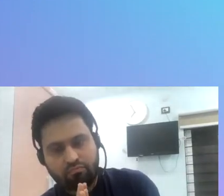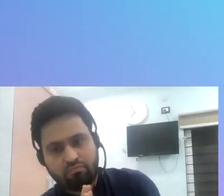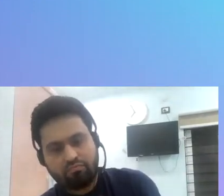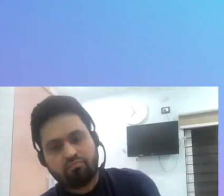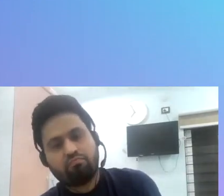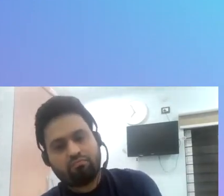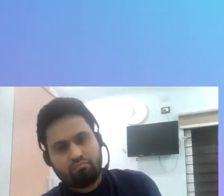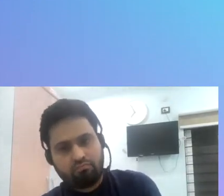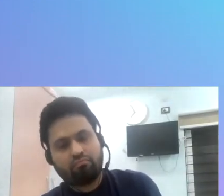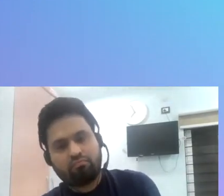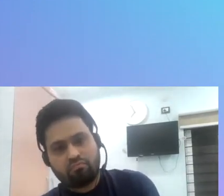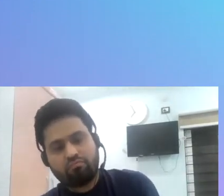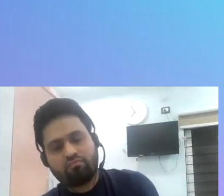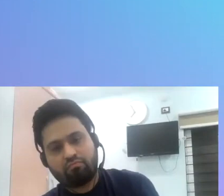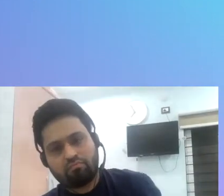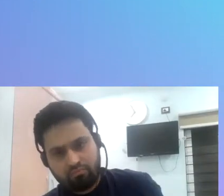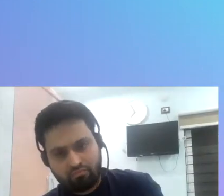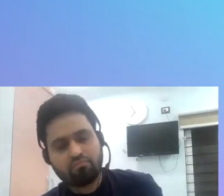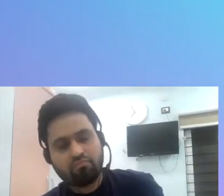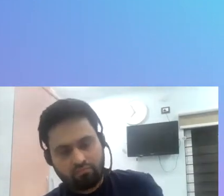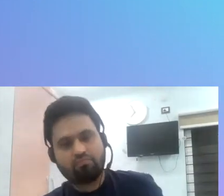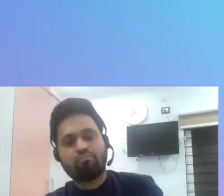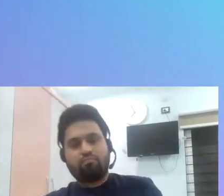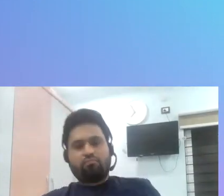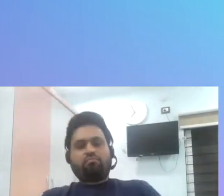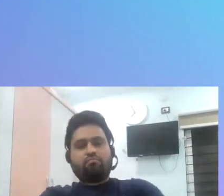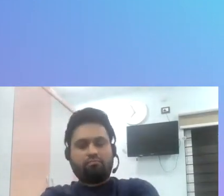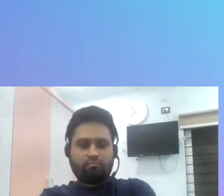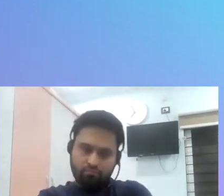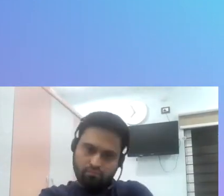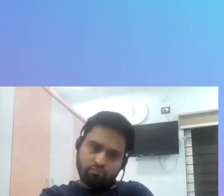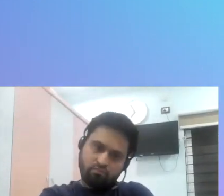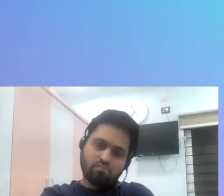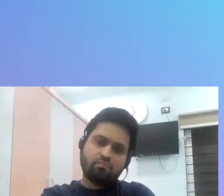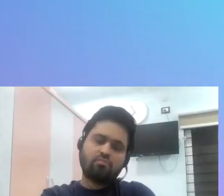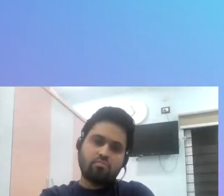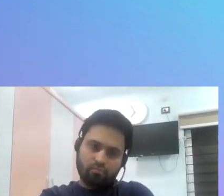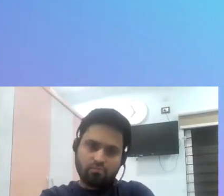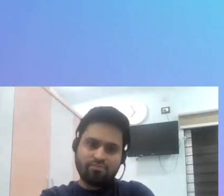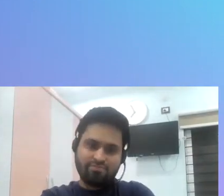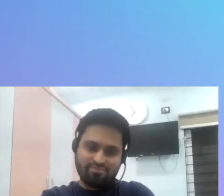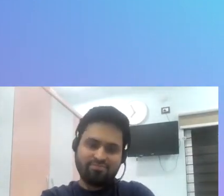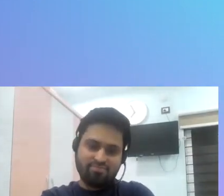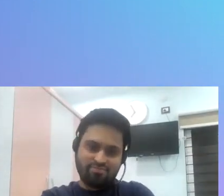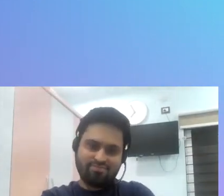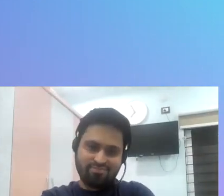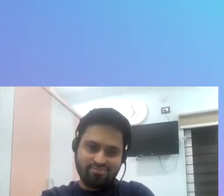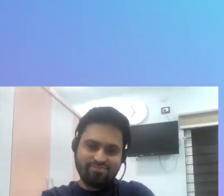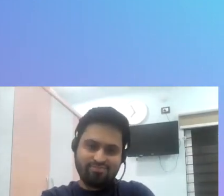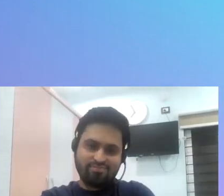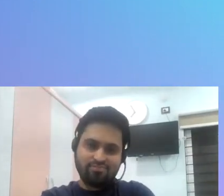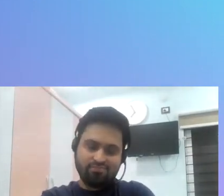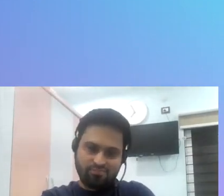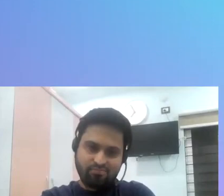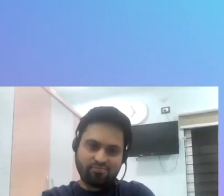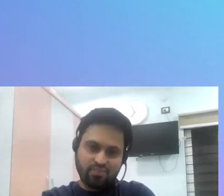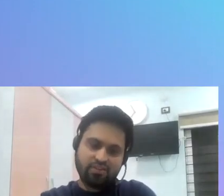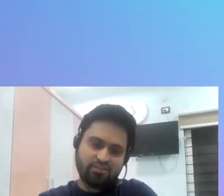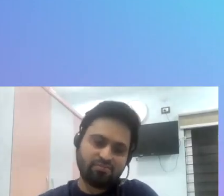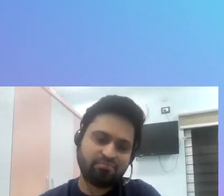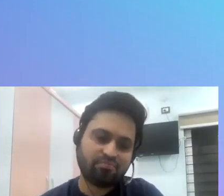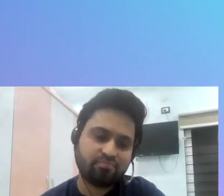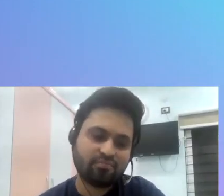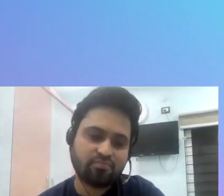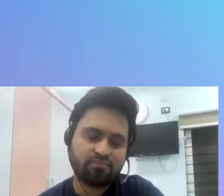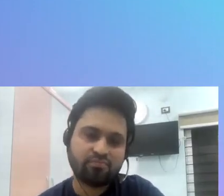demoed is a freemium product, so you can use it for free to run scans and highlight stuff and all that good stuff. It does have a free trial, so you can test out